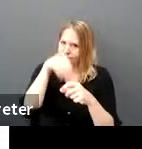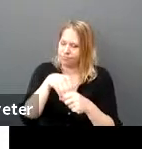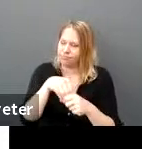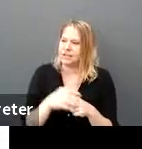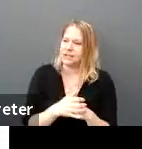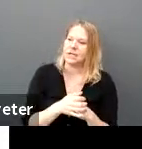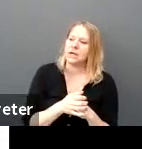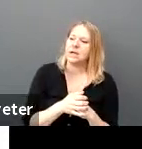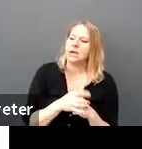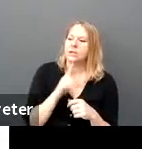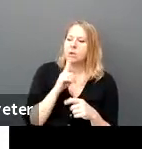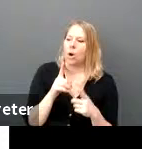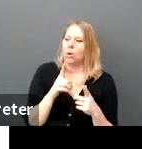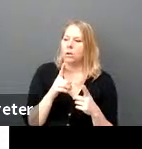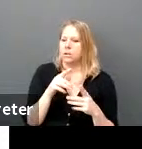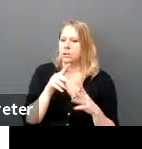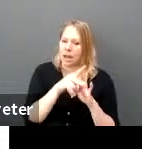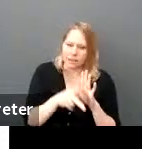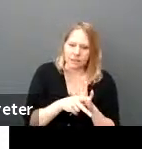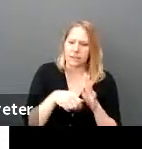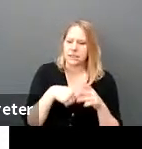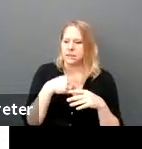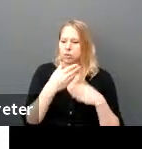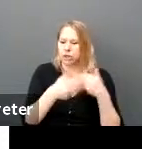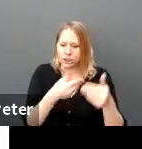the policies, procedures, processes.